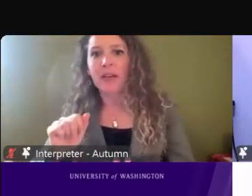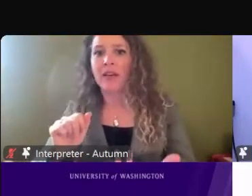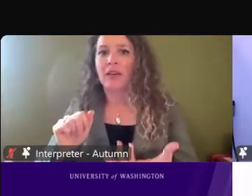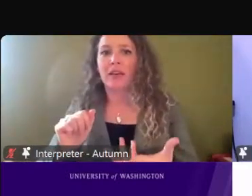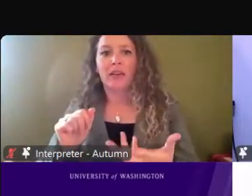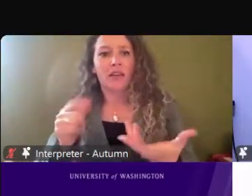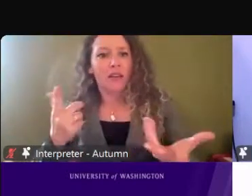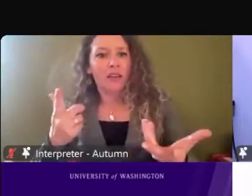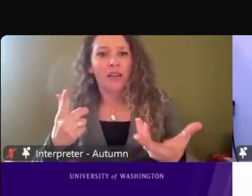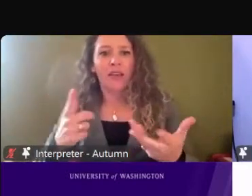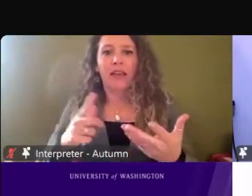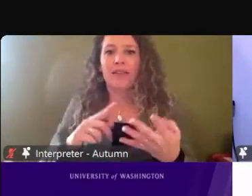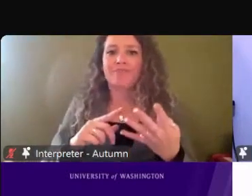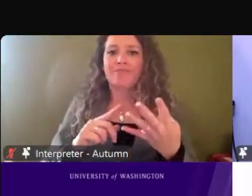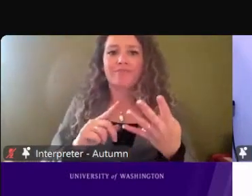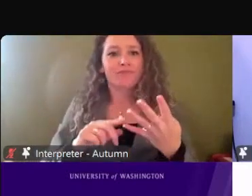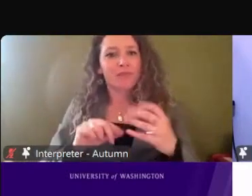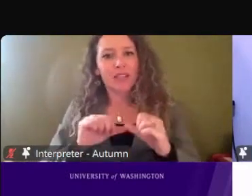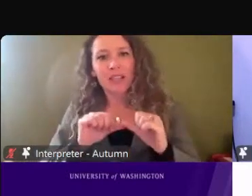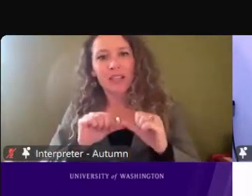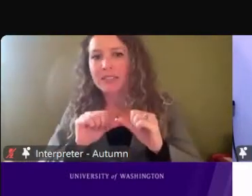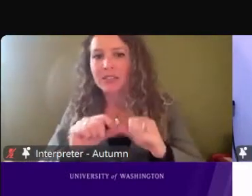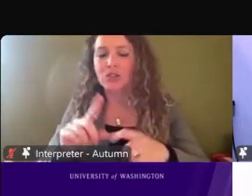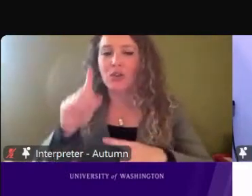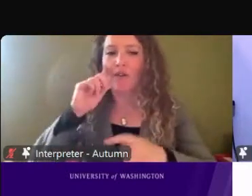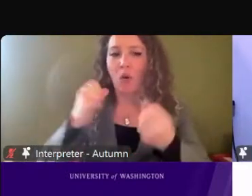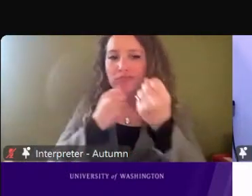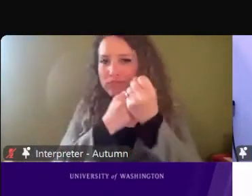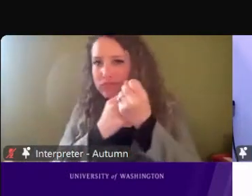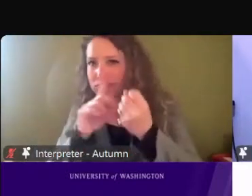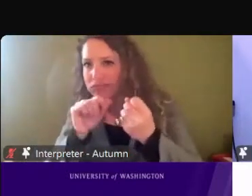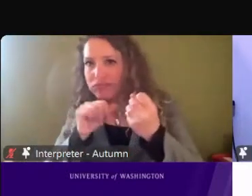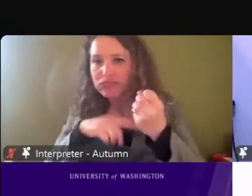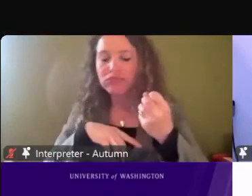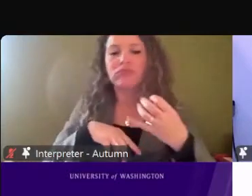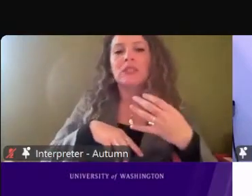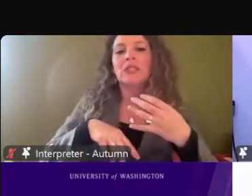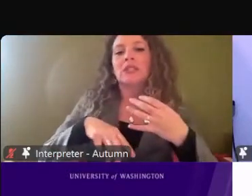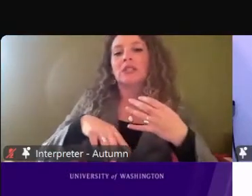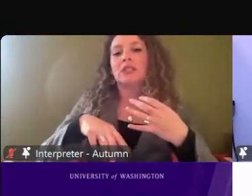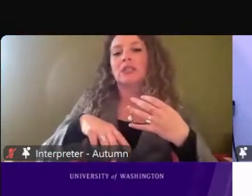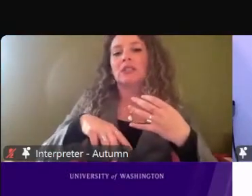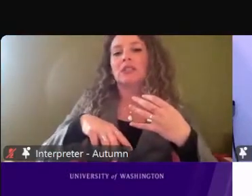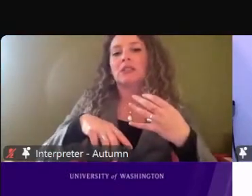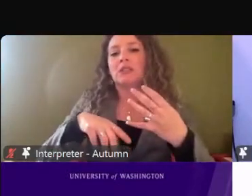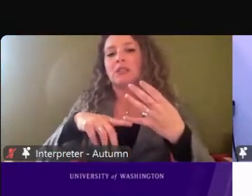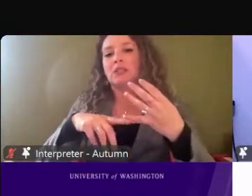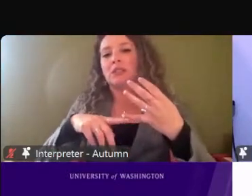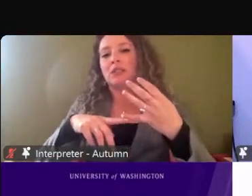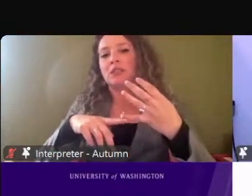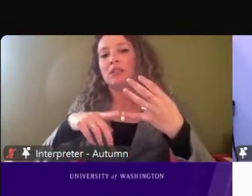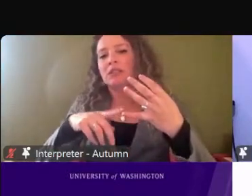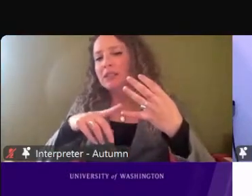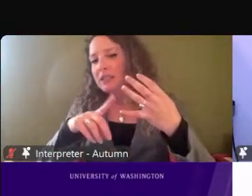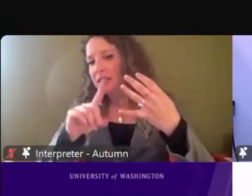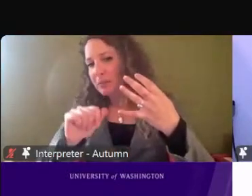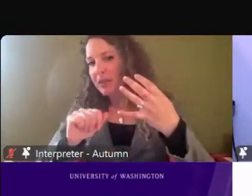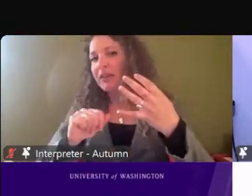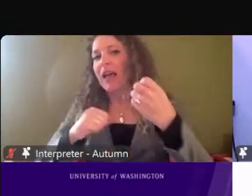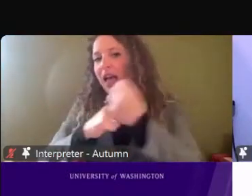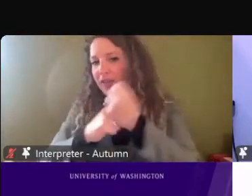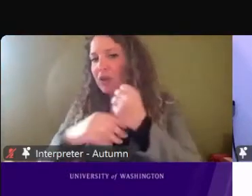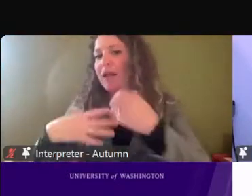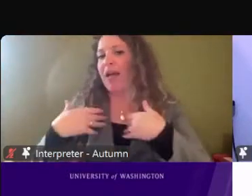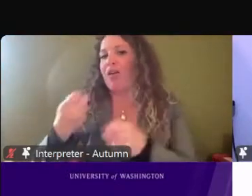flexible policies and remote work opportunities. And finally, that disability allyship and healthcare partnership